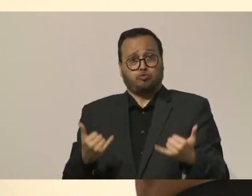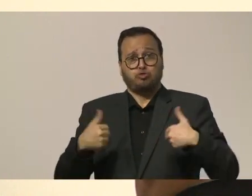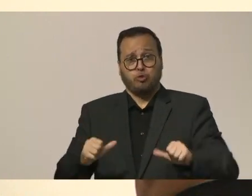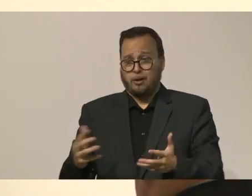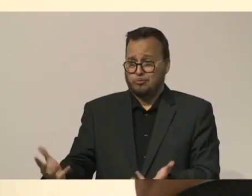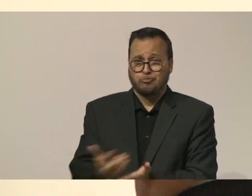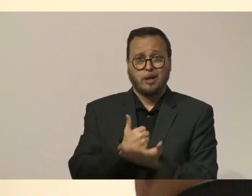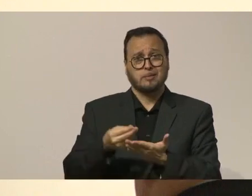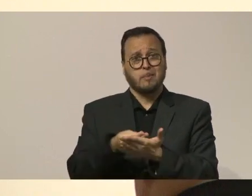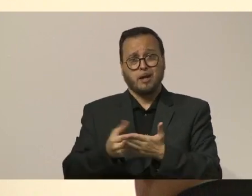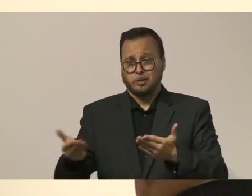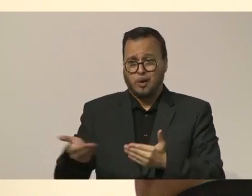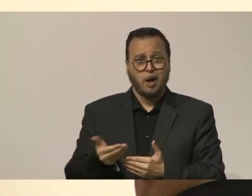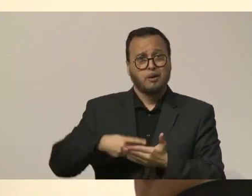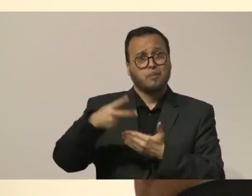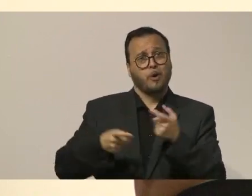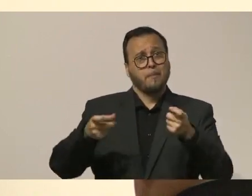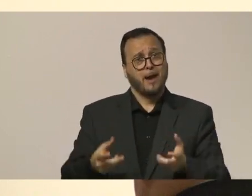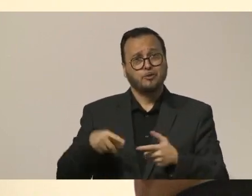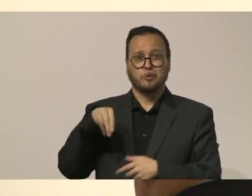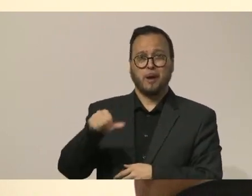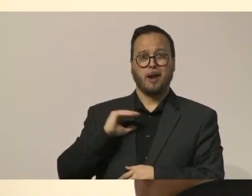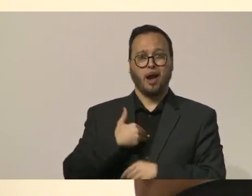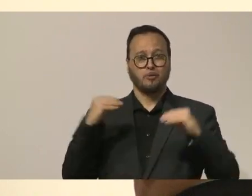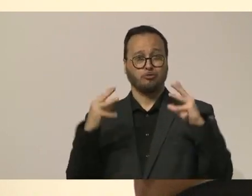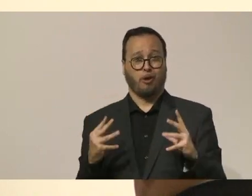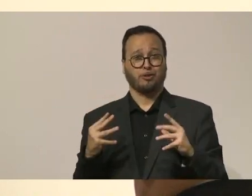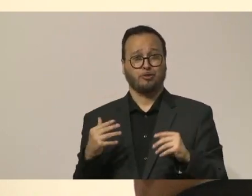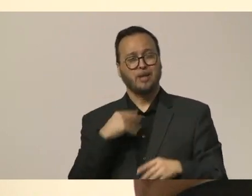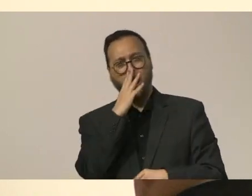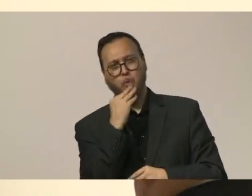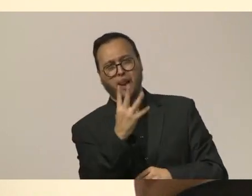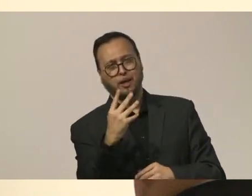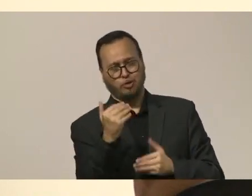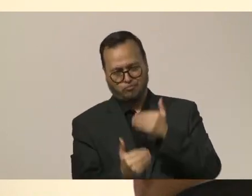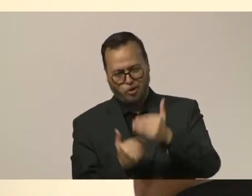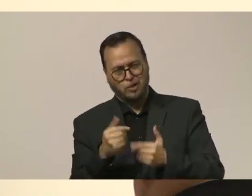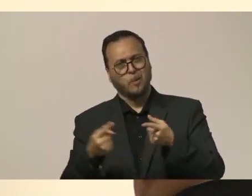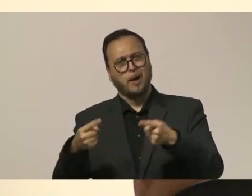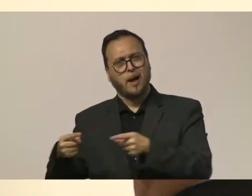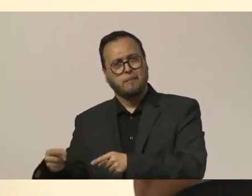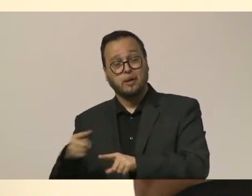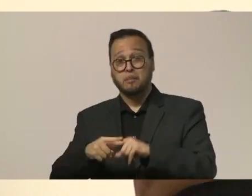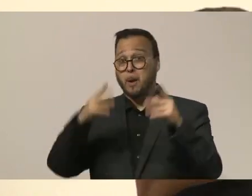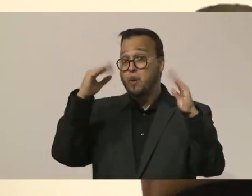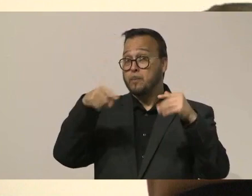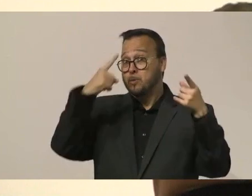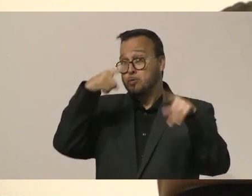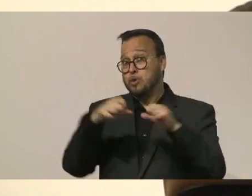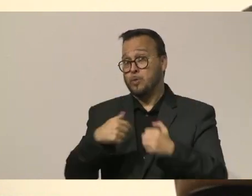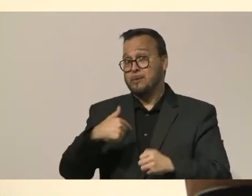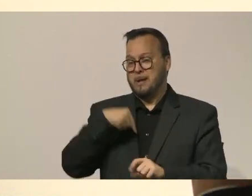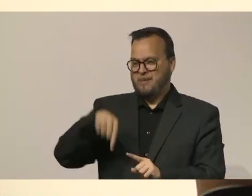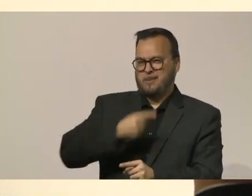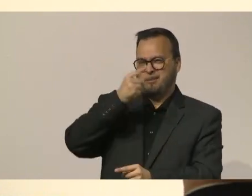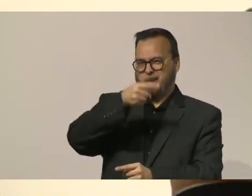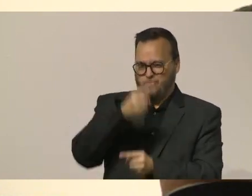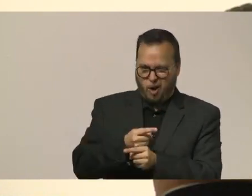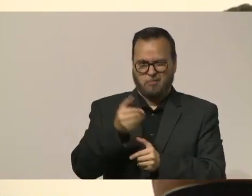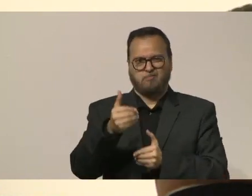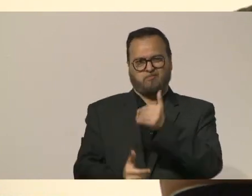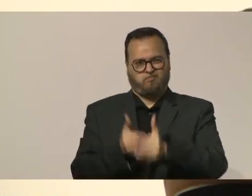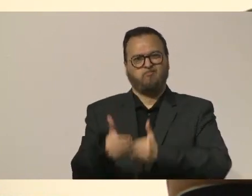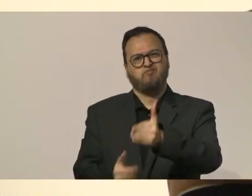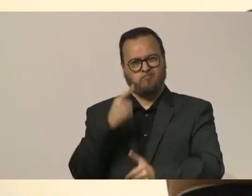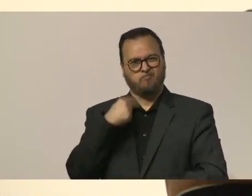hire a program manager and pay our instructors, and I'll let you know what happens. But I hope you agree with me that this is the right thing to do.